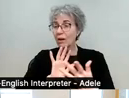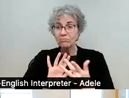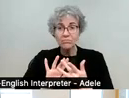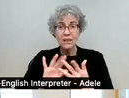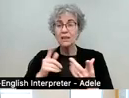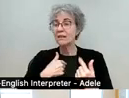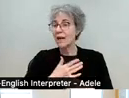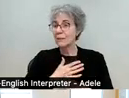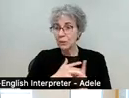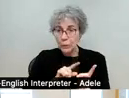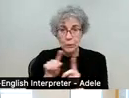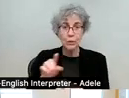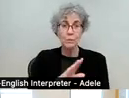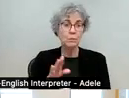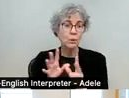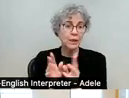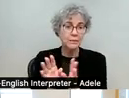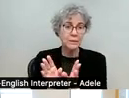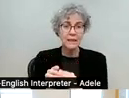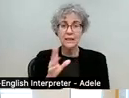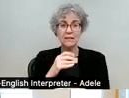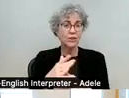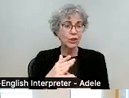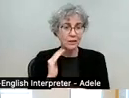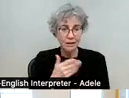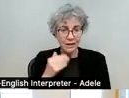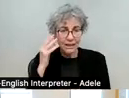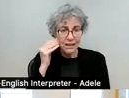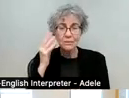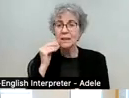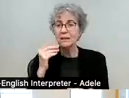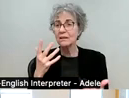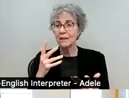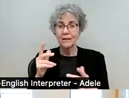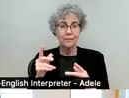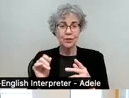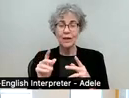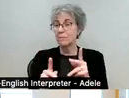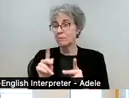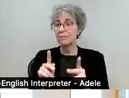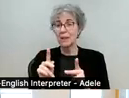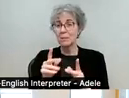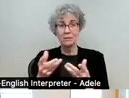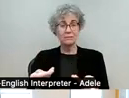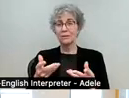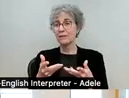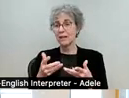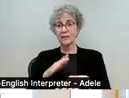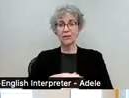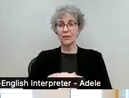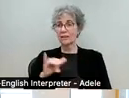board meetings and share our experience and encourage people or give any consultation that people would find